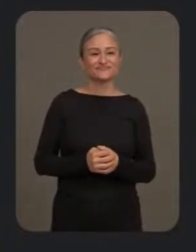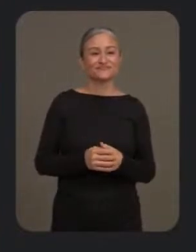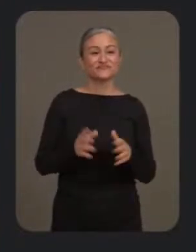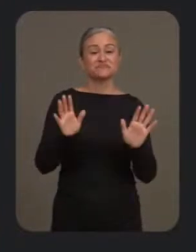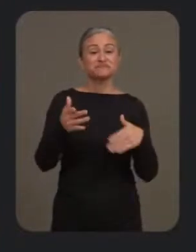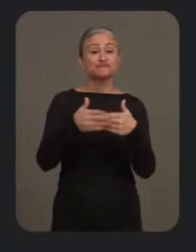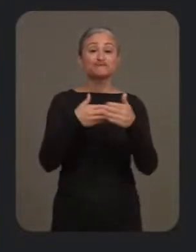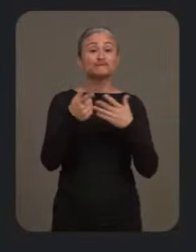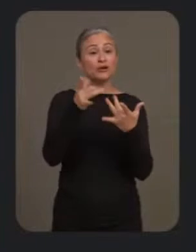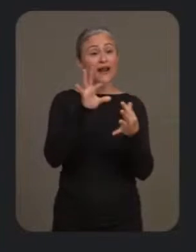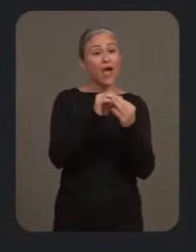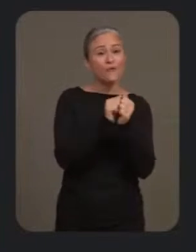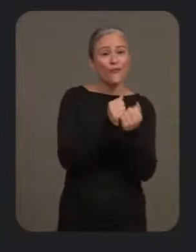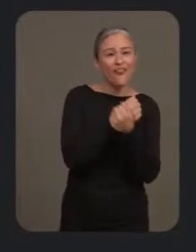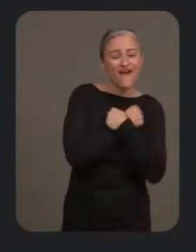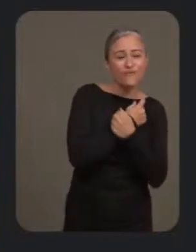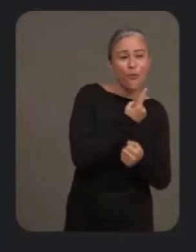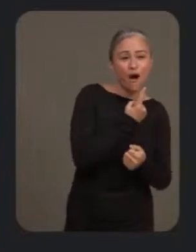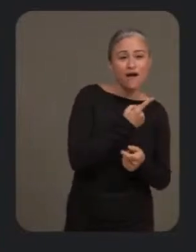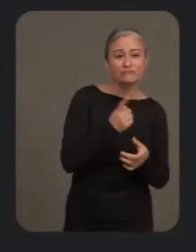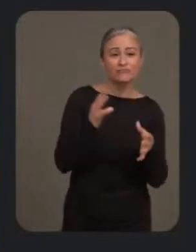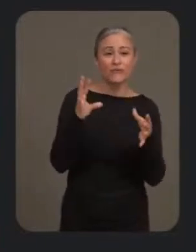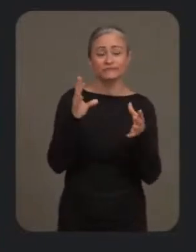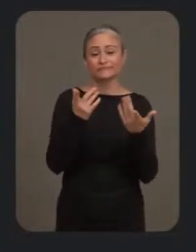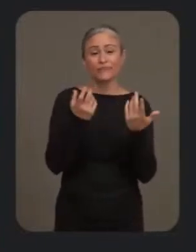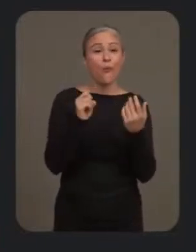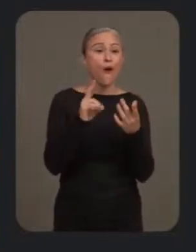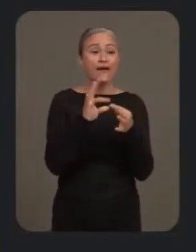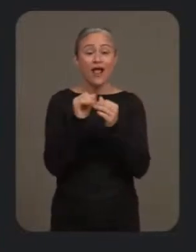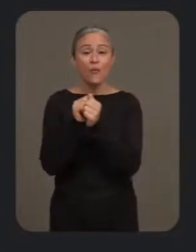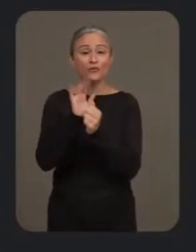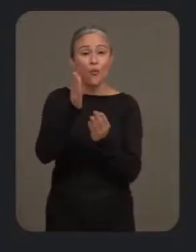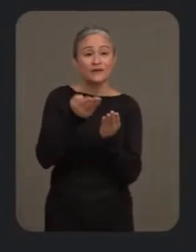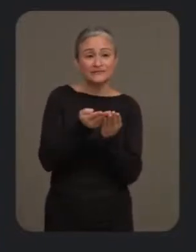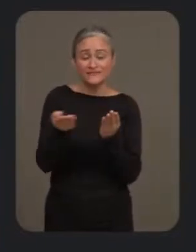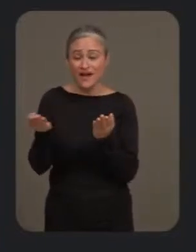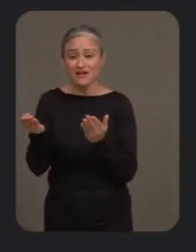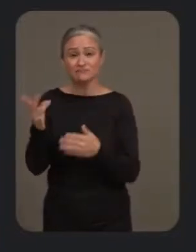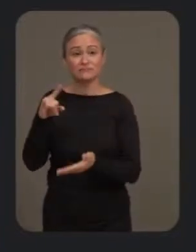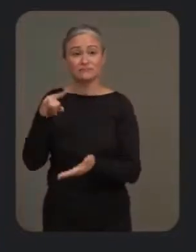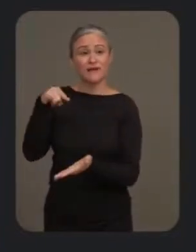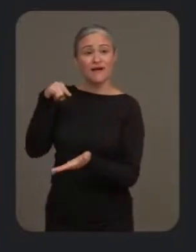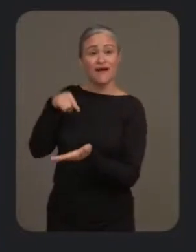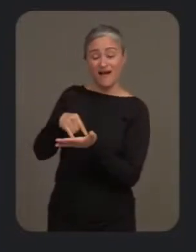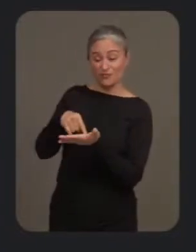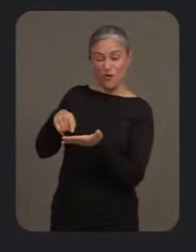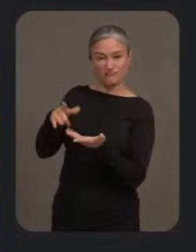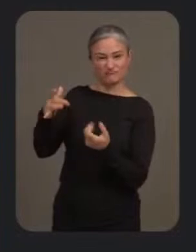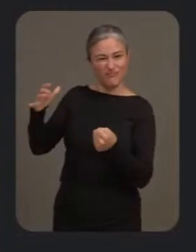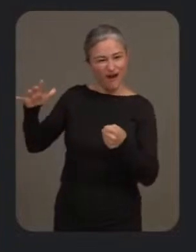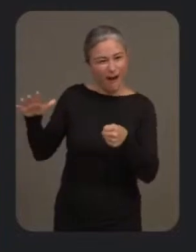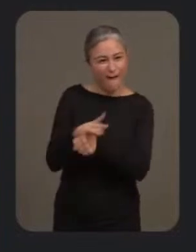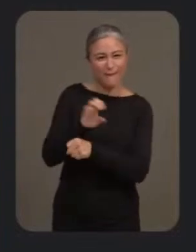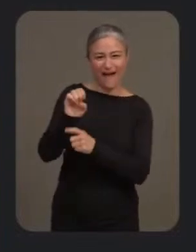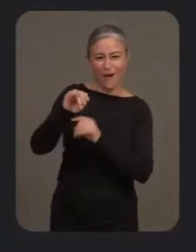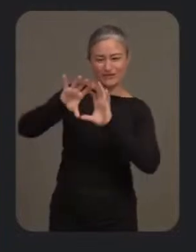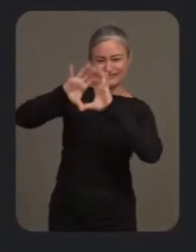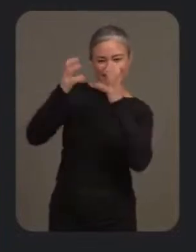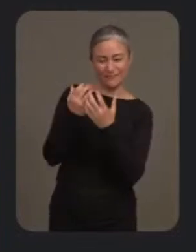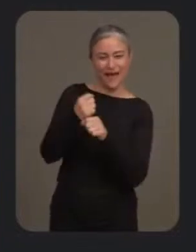Whether it's connecting with your loved ones or connecting all of your devices, Android's